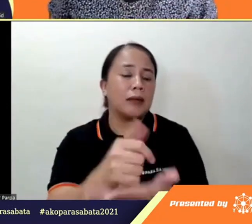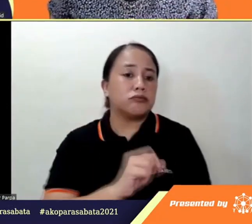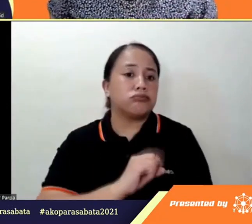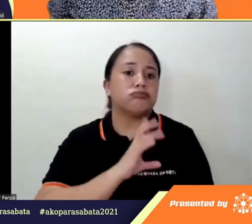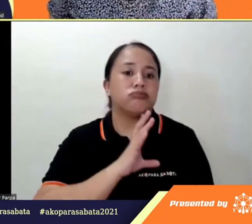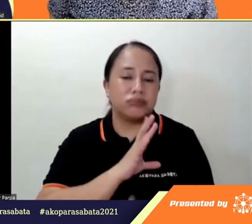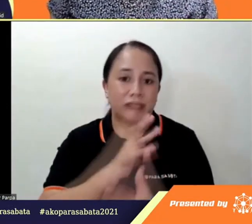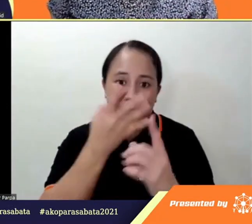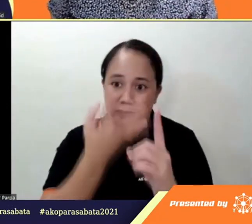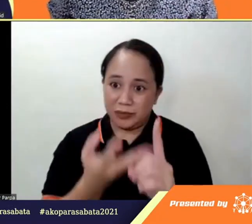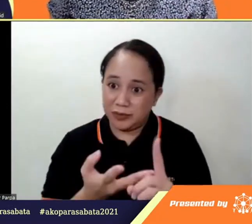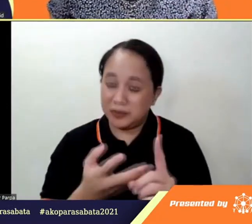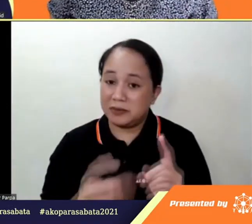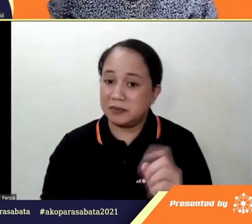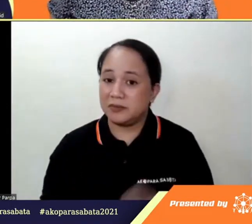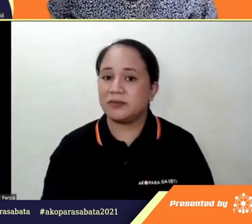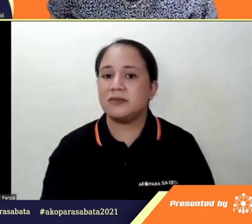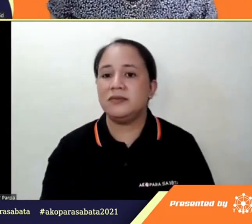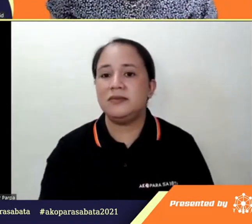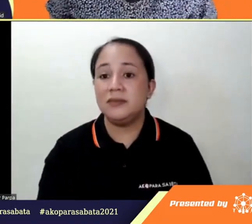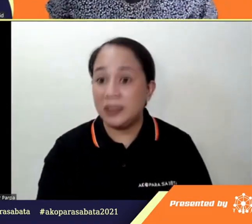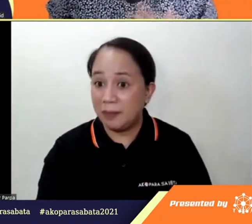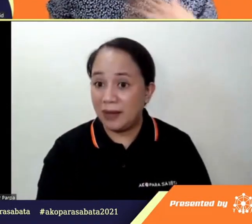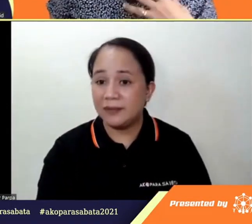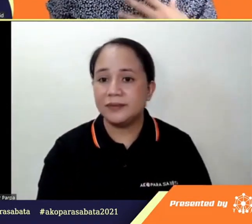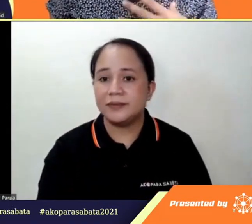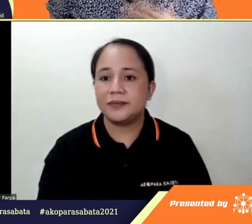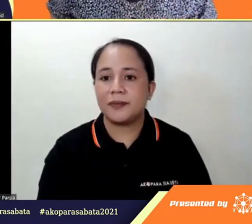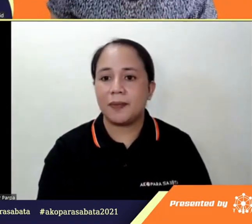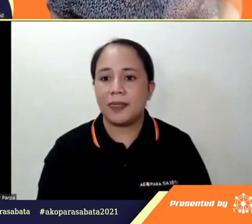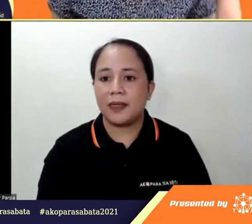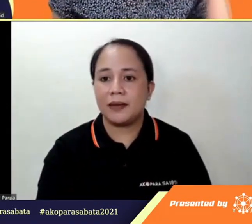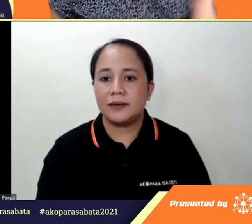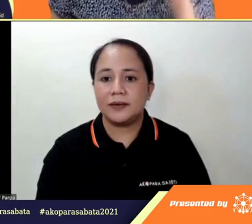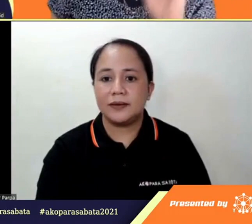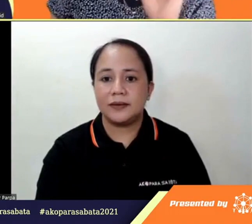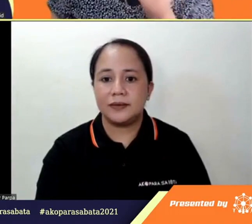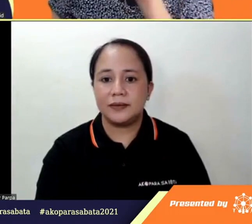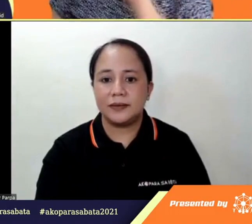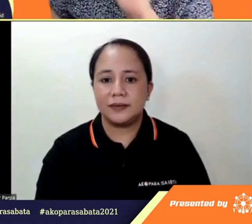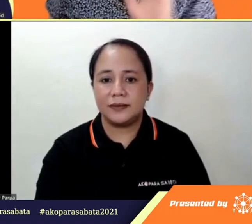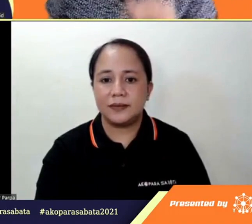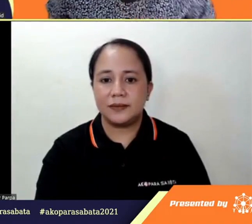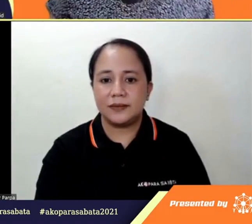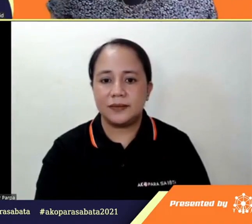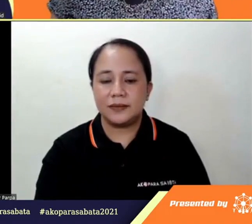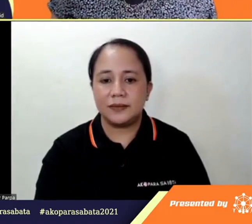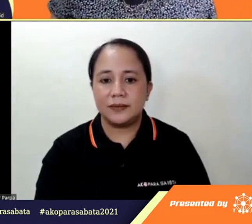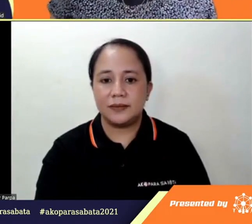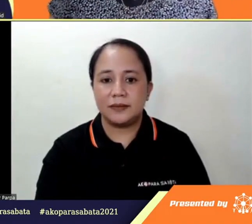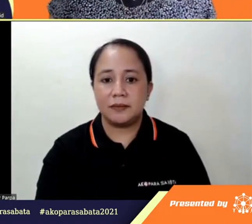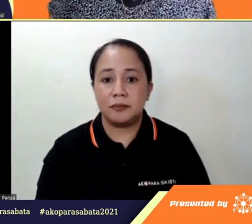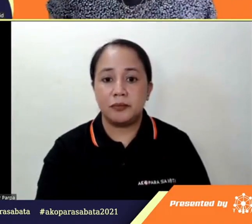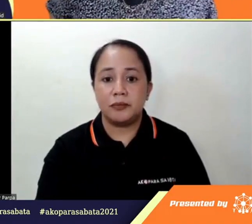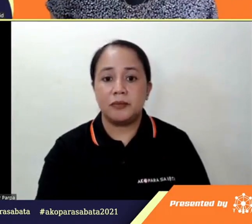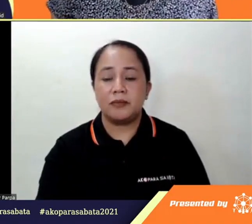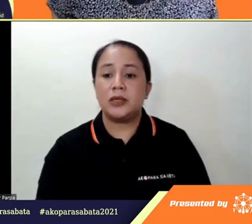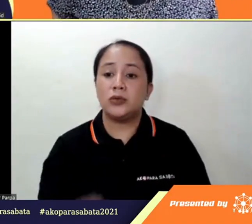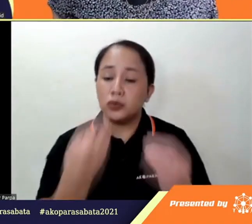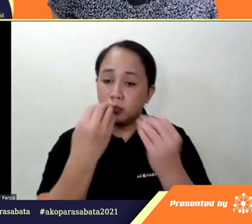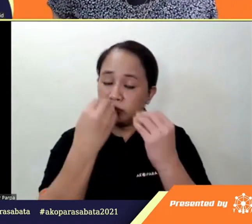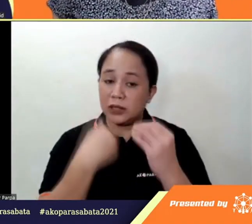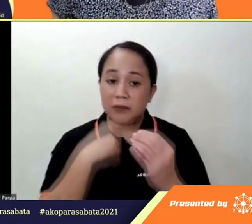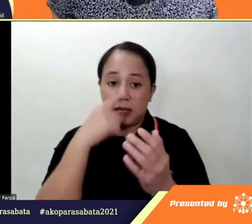that person. 'Di ba? Ako nga minsan ito tinuro lang to sa akin ng asawa ko. Sabi niya, mahal,